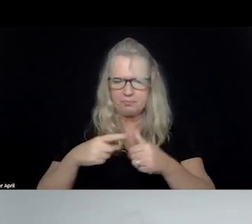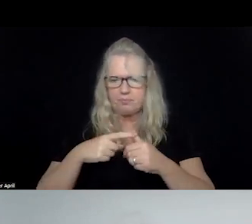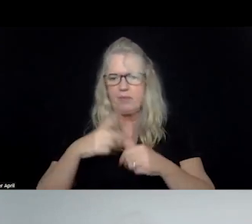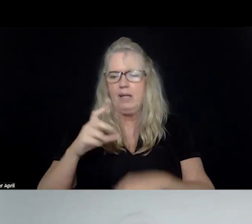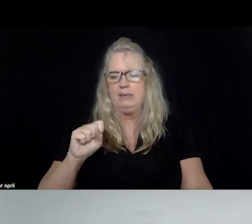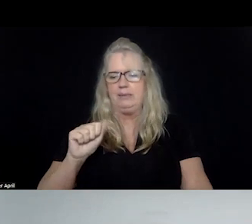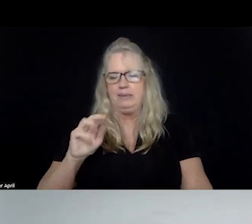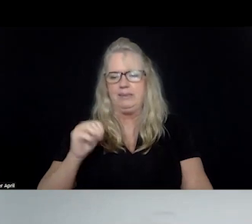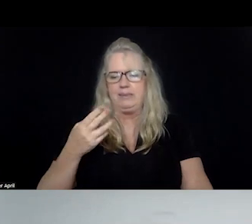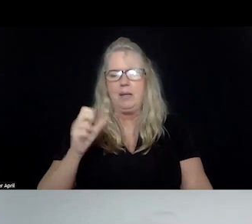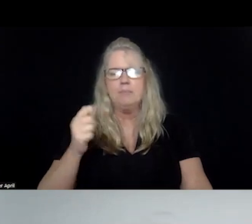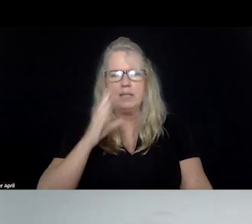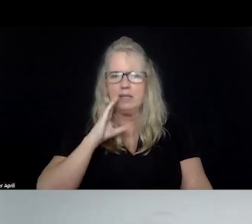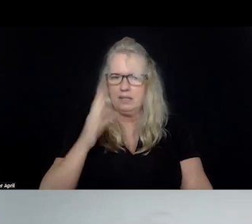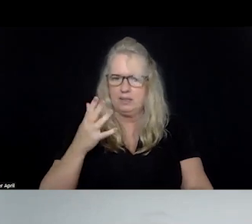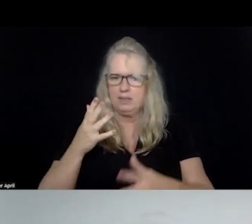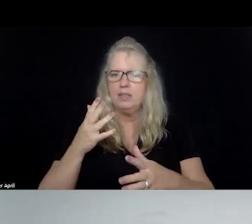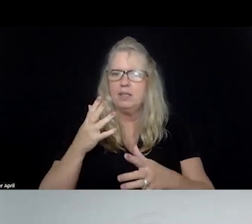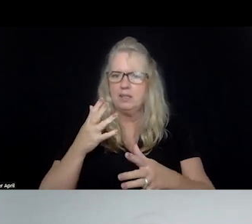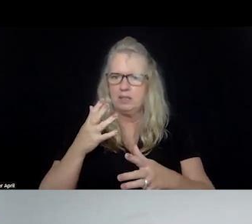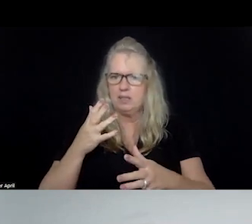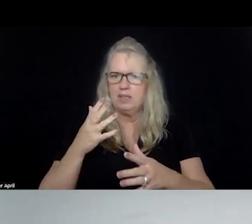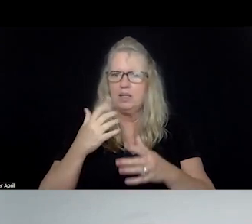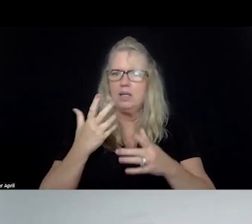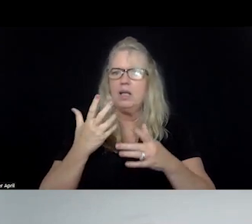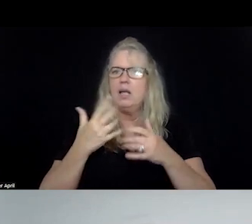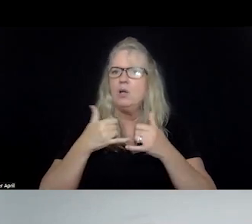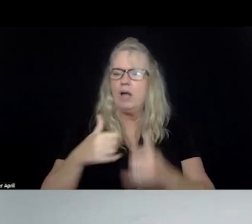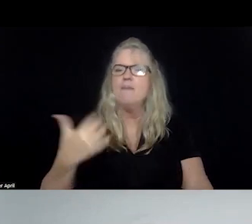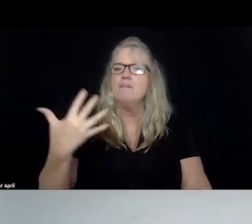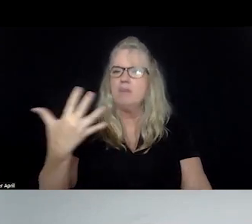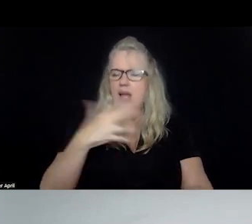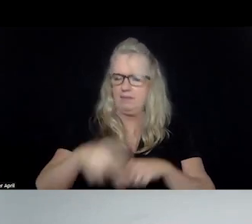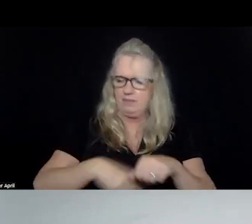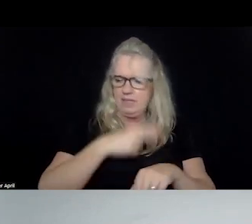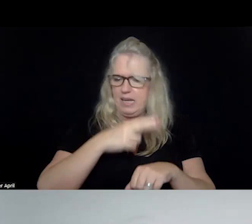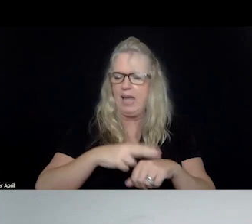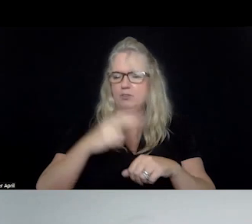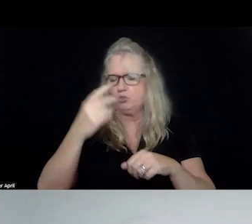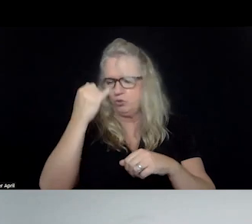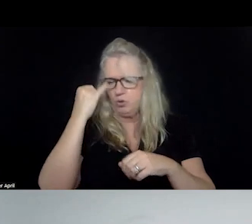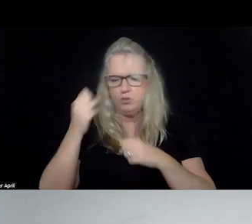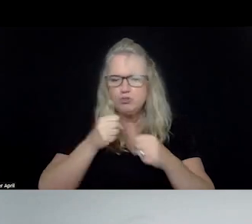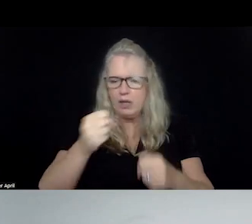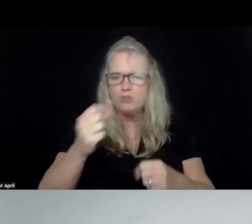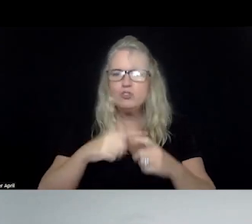SAMHSA has awarded 5 National Strategy for Suicide Prevention grants.